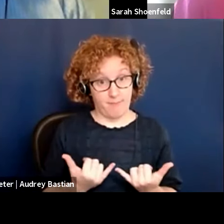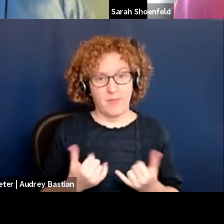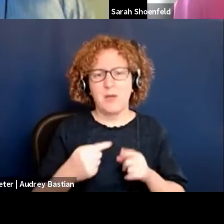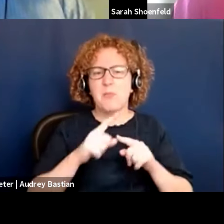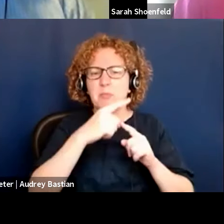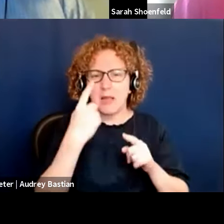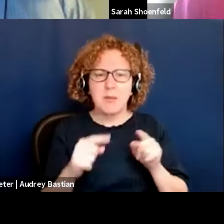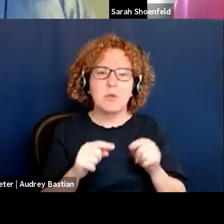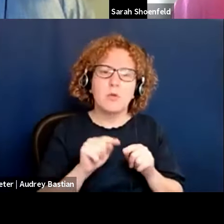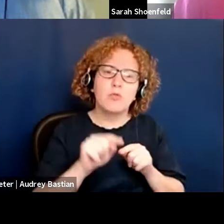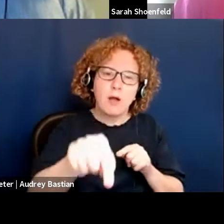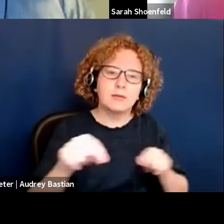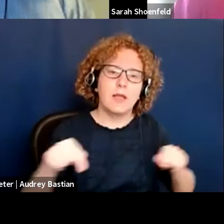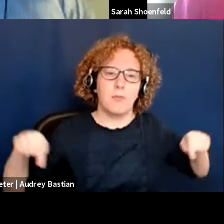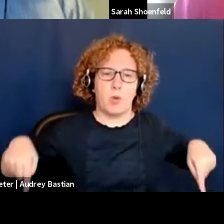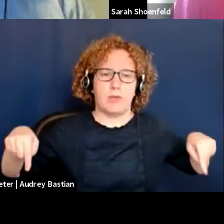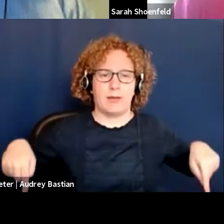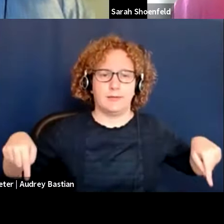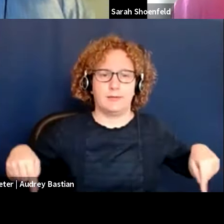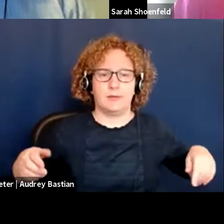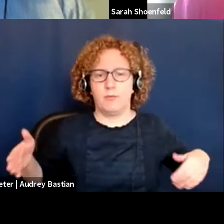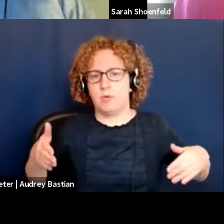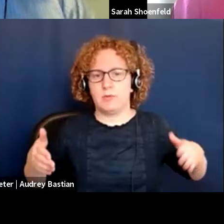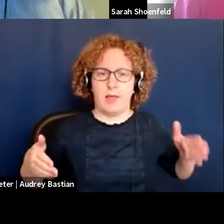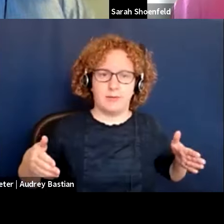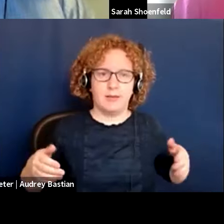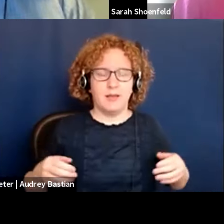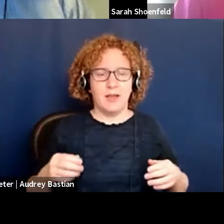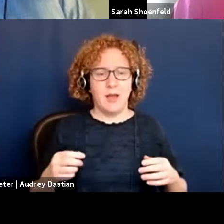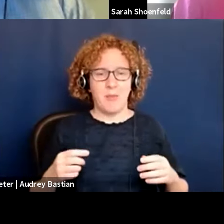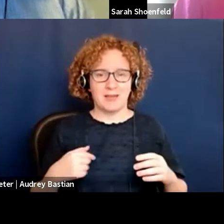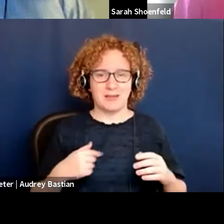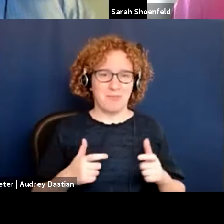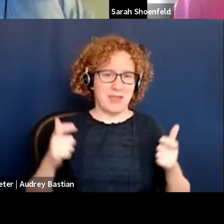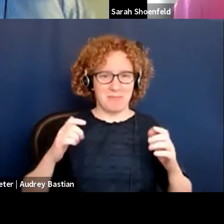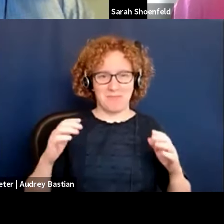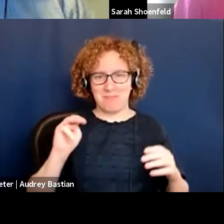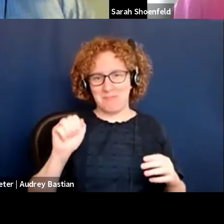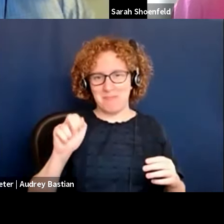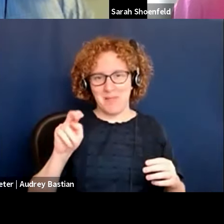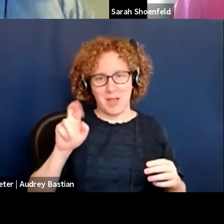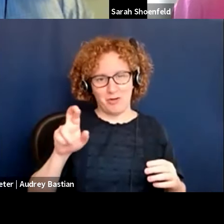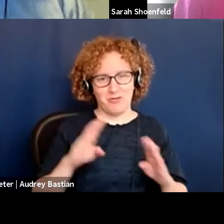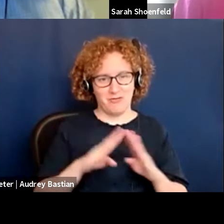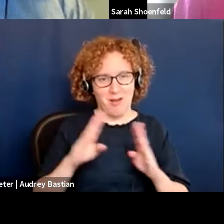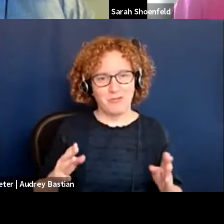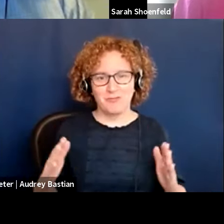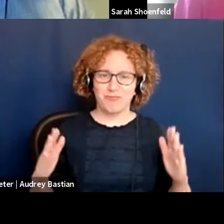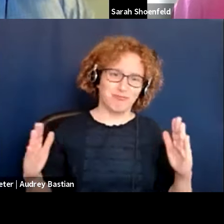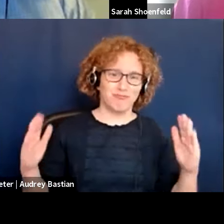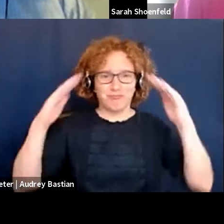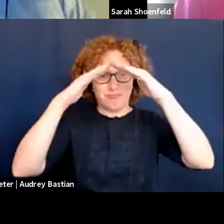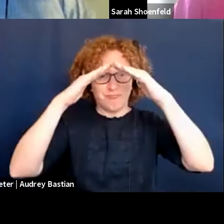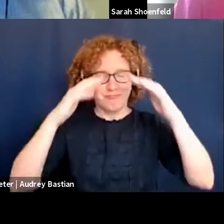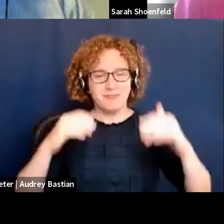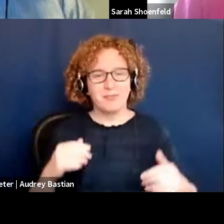street and on both sides. And they were like the manor house. So, and